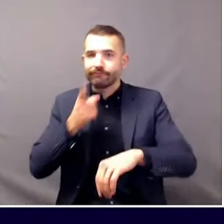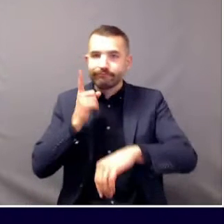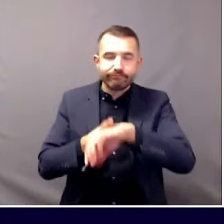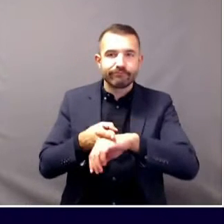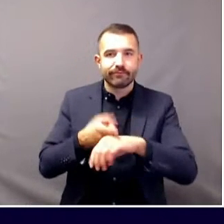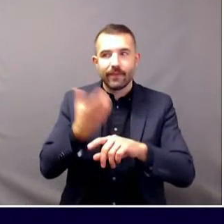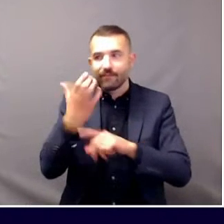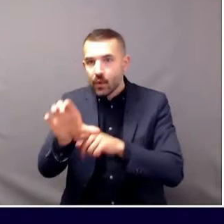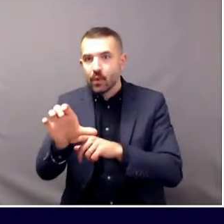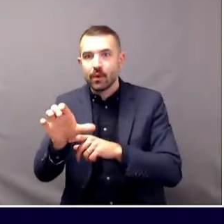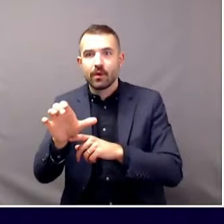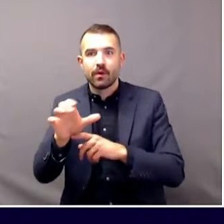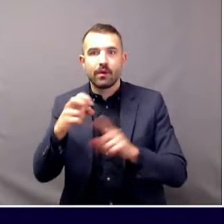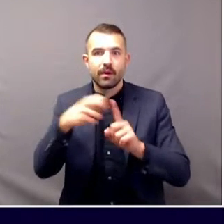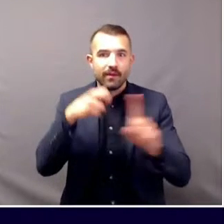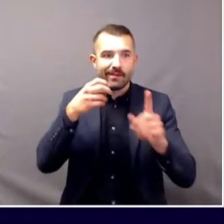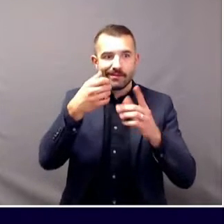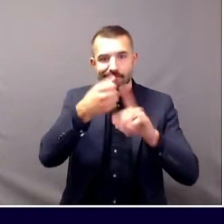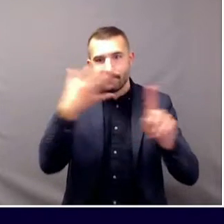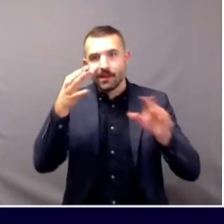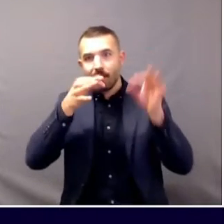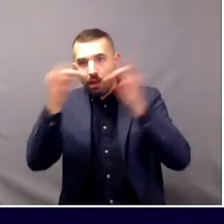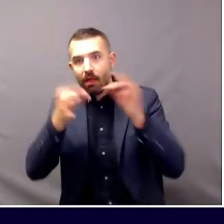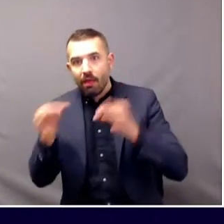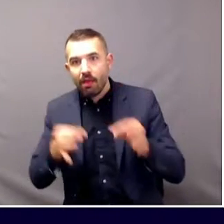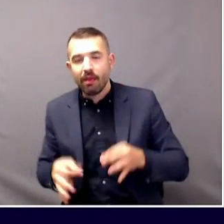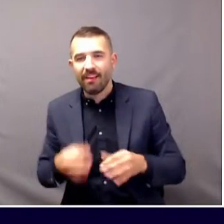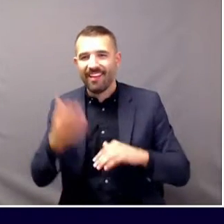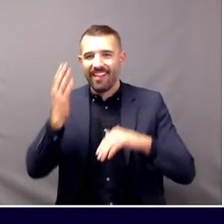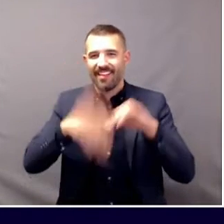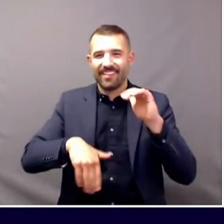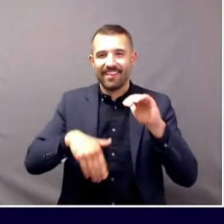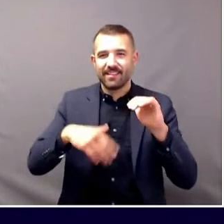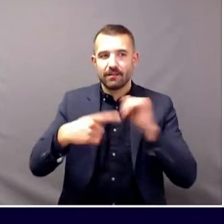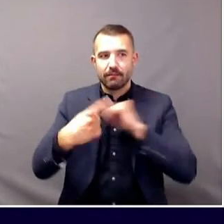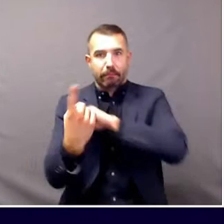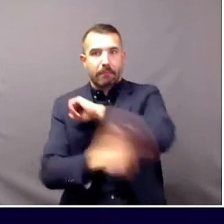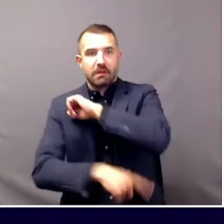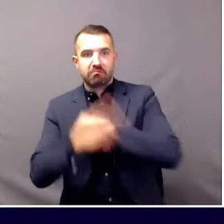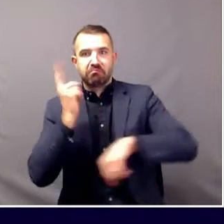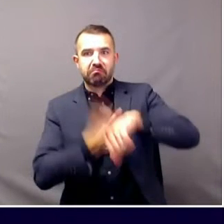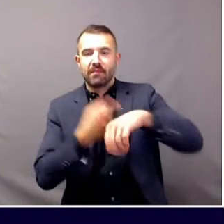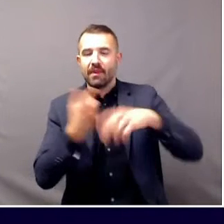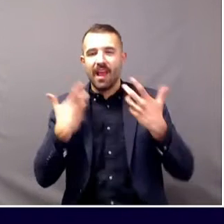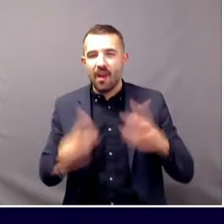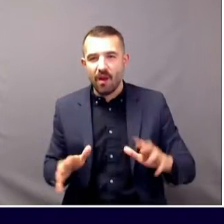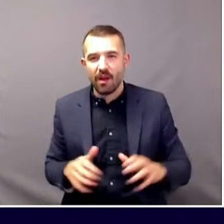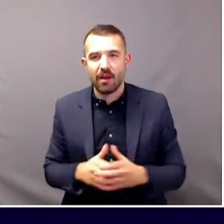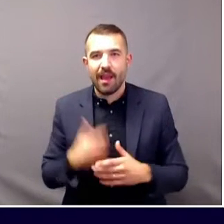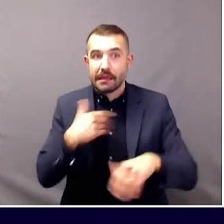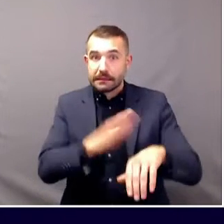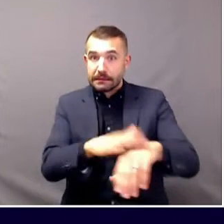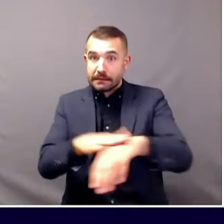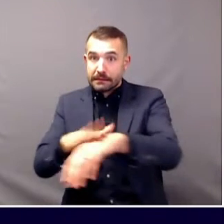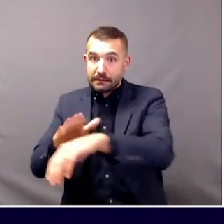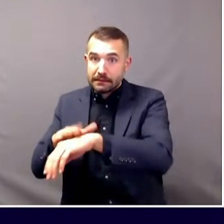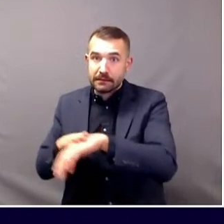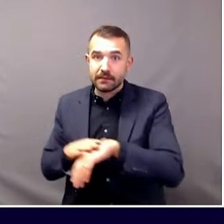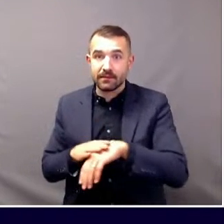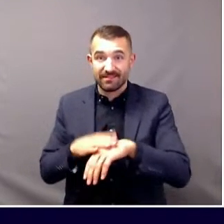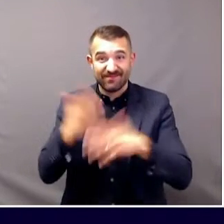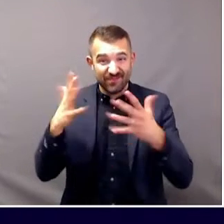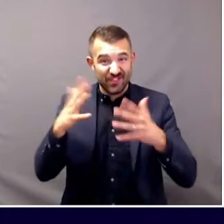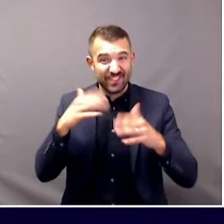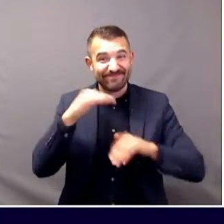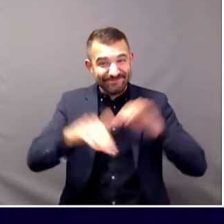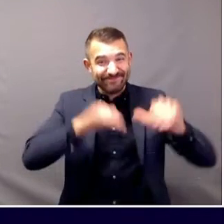we provide information and education when needed, providing warning, because we have had cases where there has been